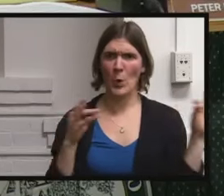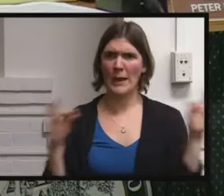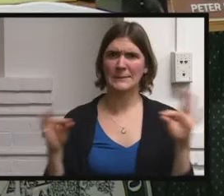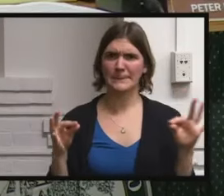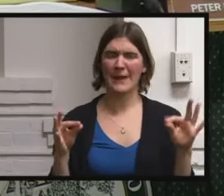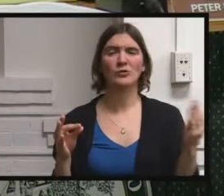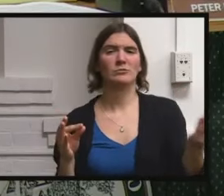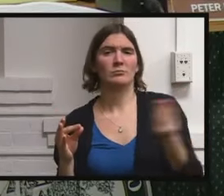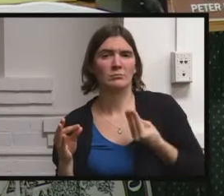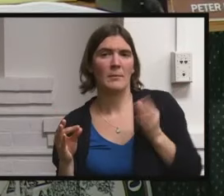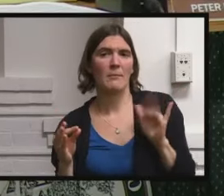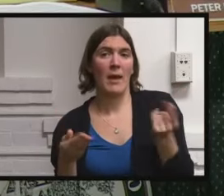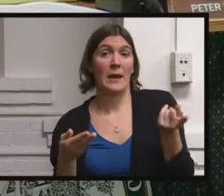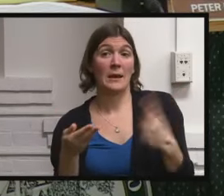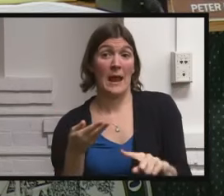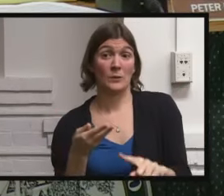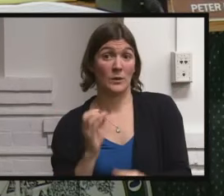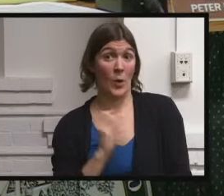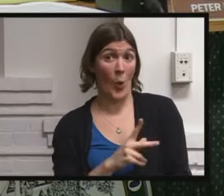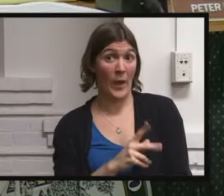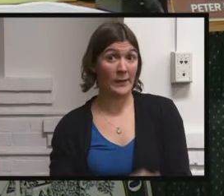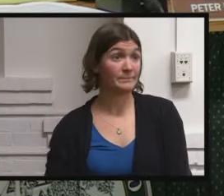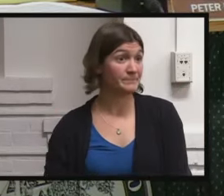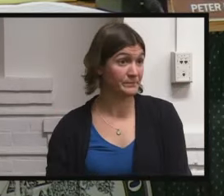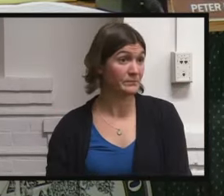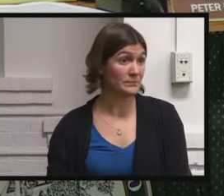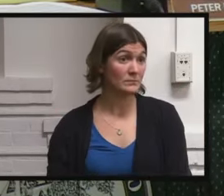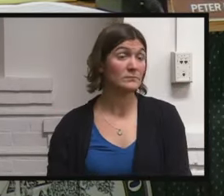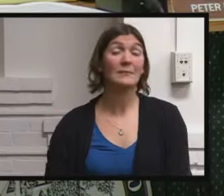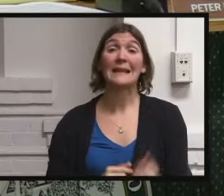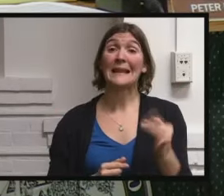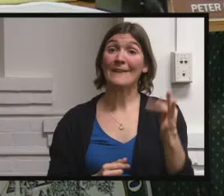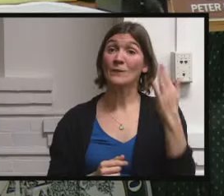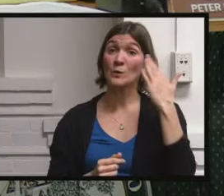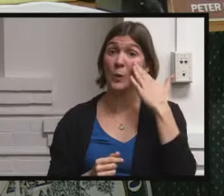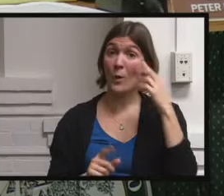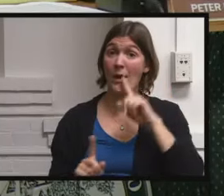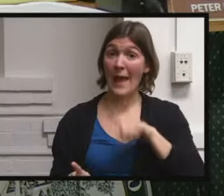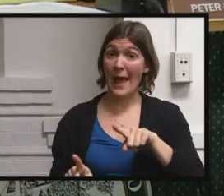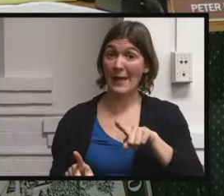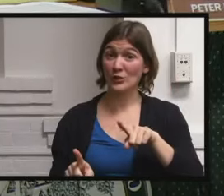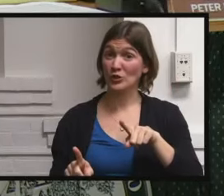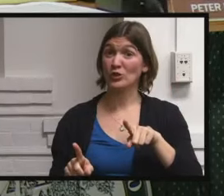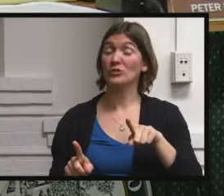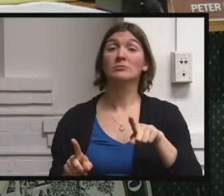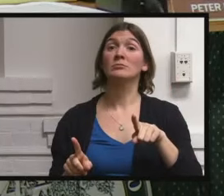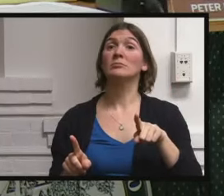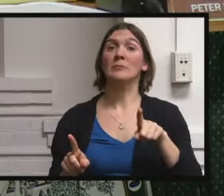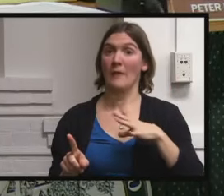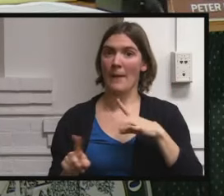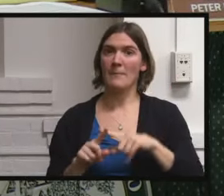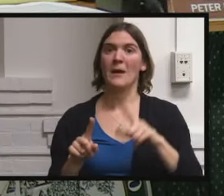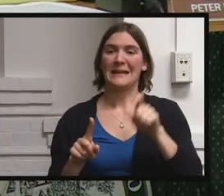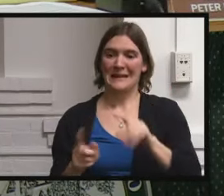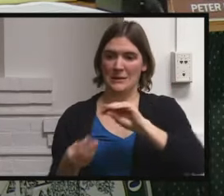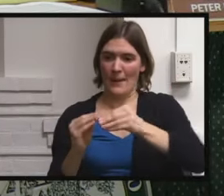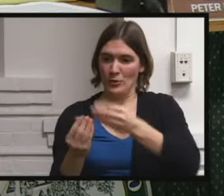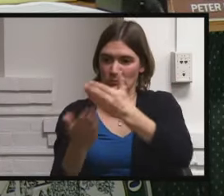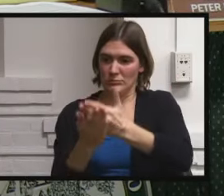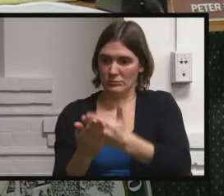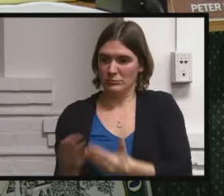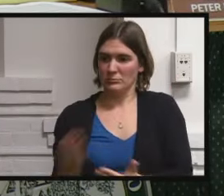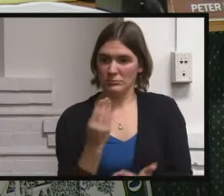week's meeting. All right, you can provide whatever explanation you can now, but we want those numbers reviewed and verified by